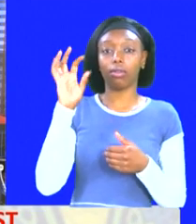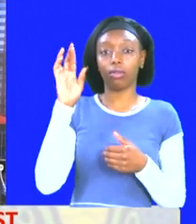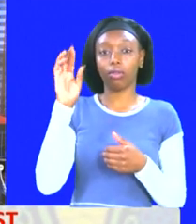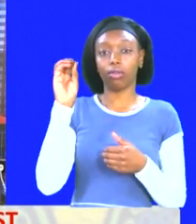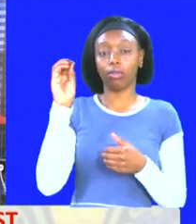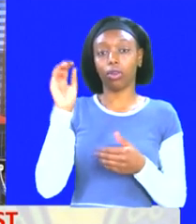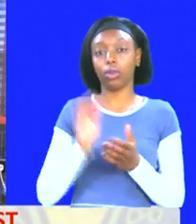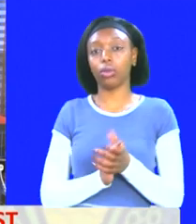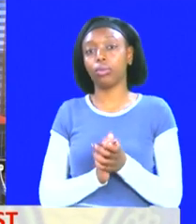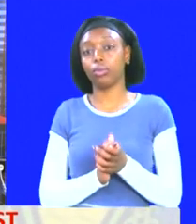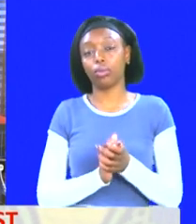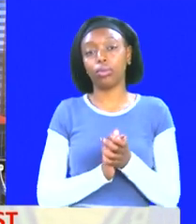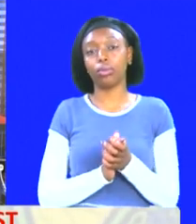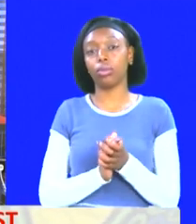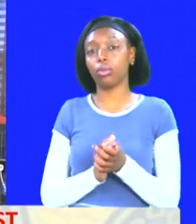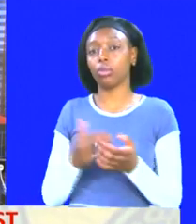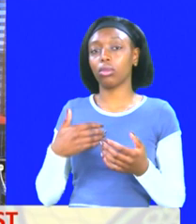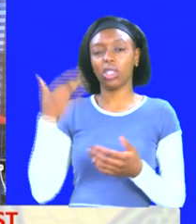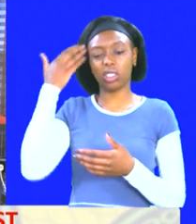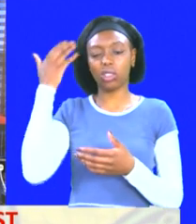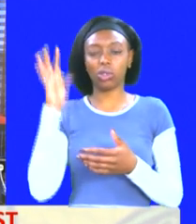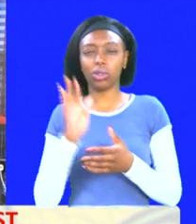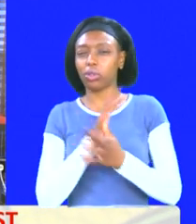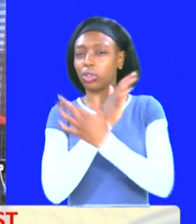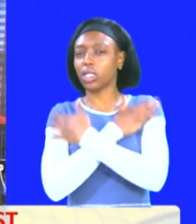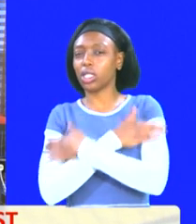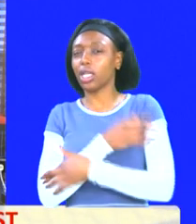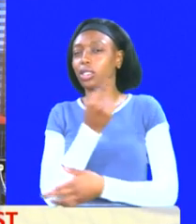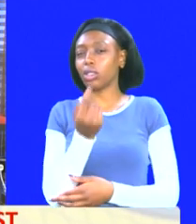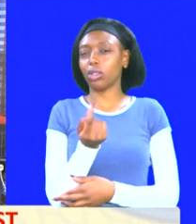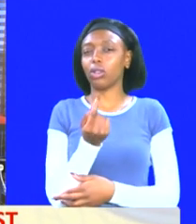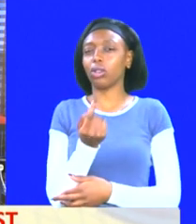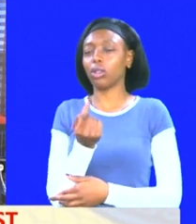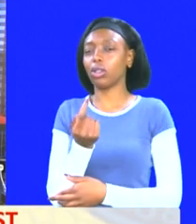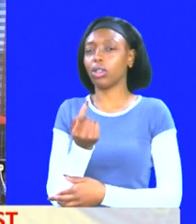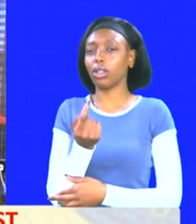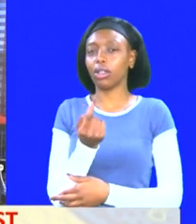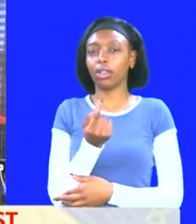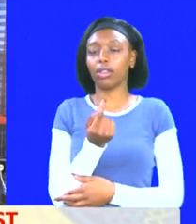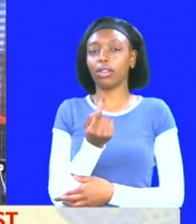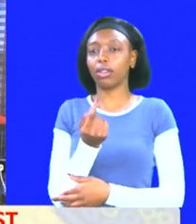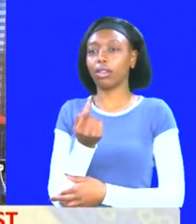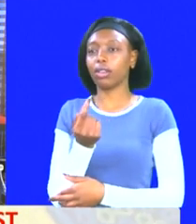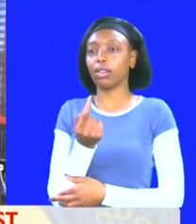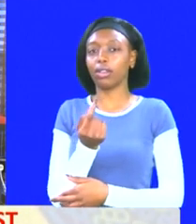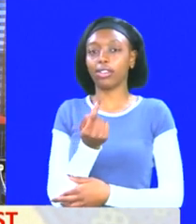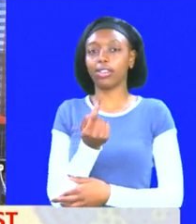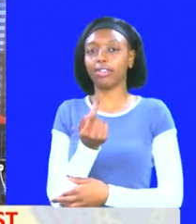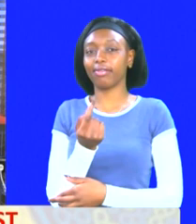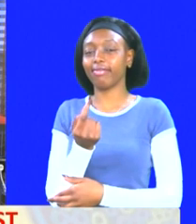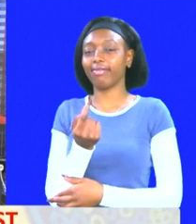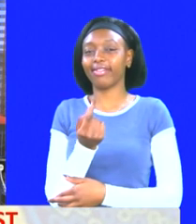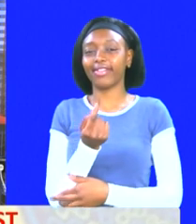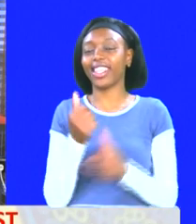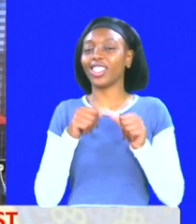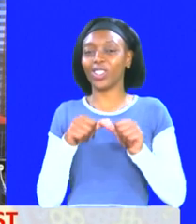kabisa. Sijui twende break ama tunaenda mtaratara kavi inafaa. Twende the director kiona it's the best time for, let's just flow with the show because I'm